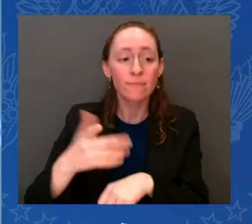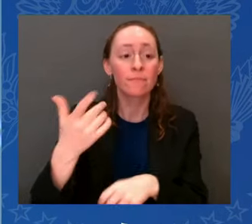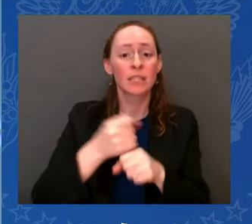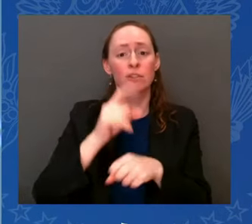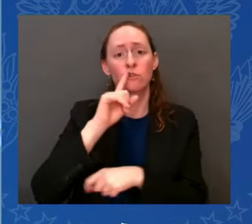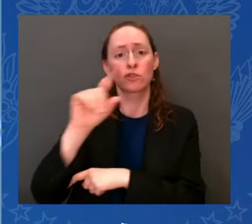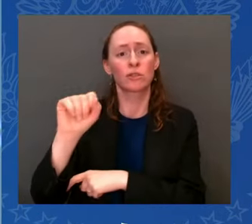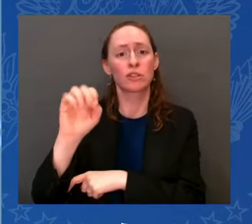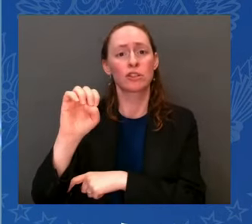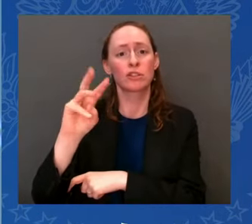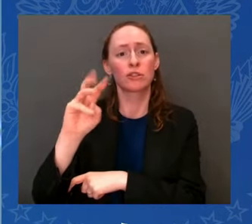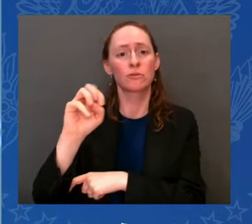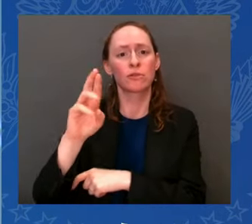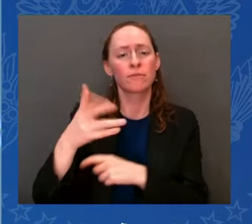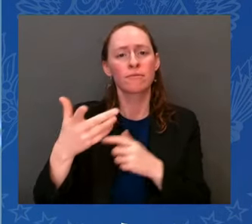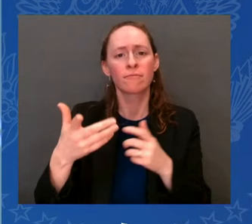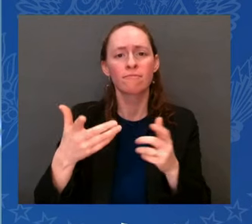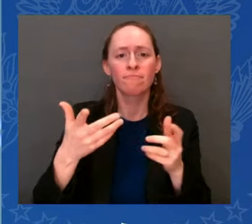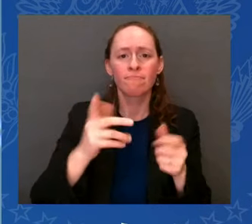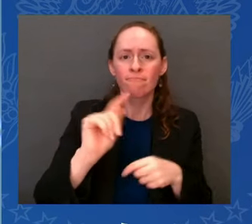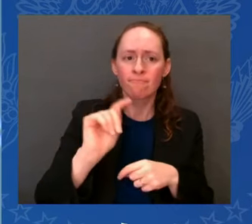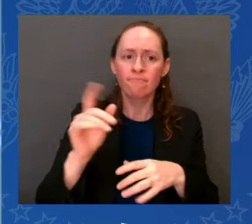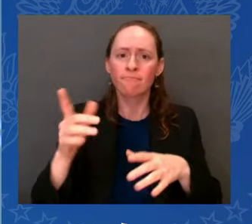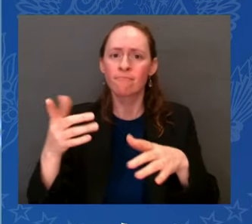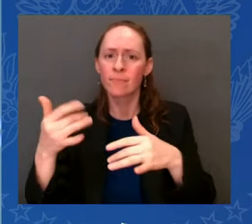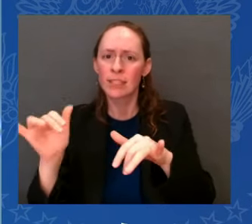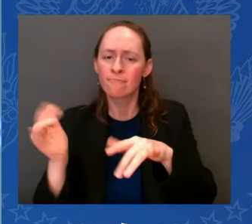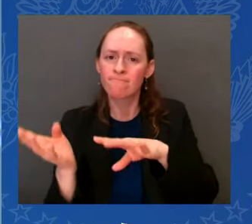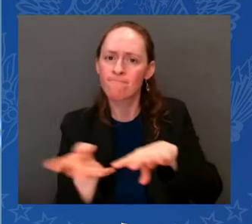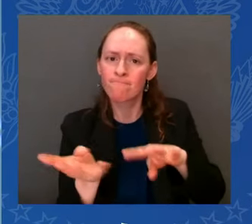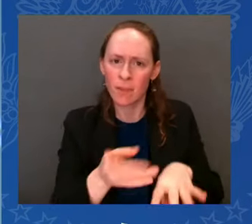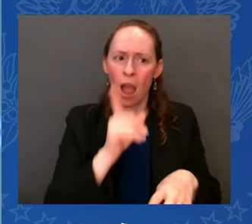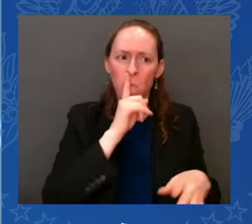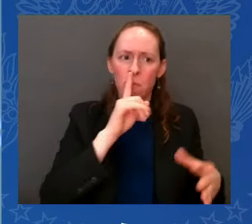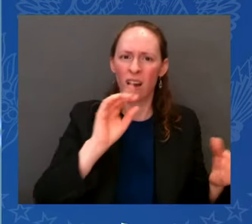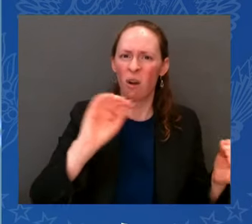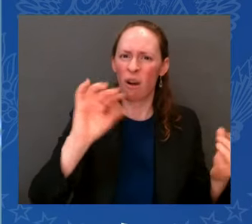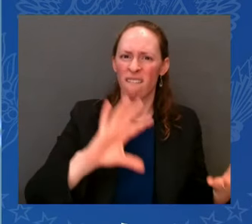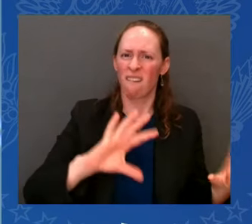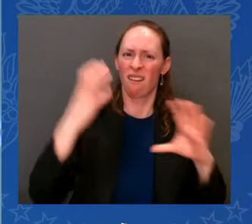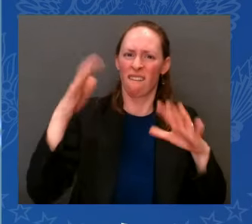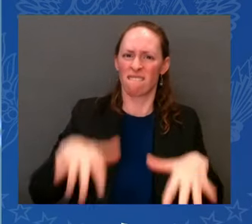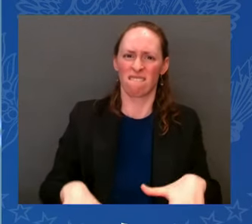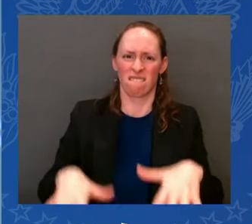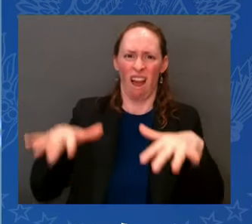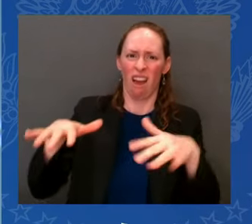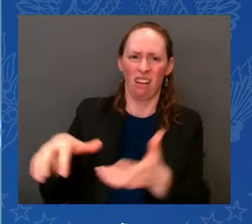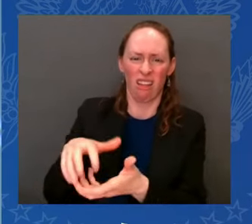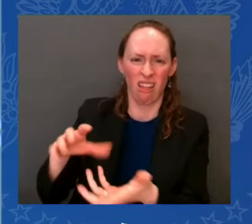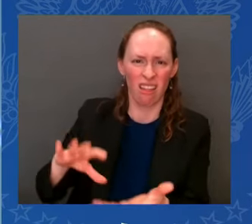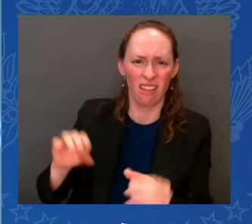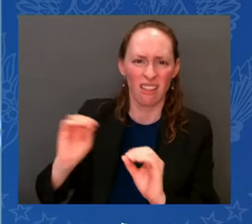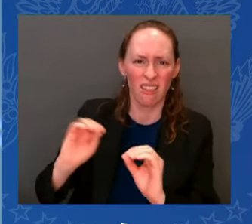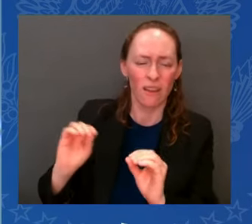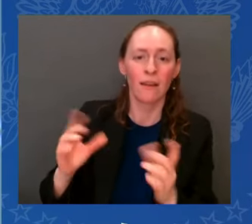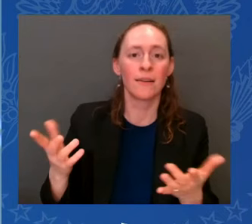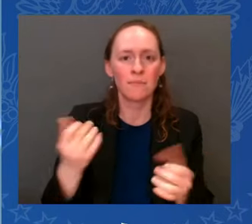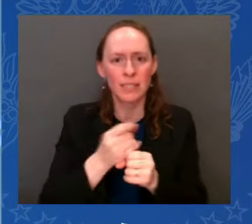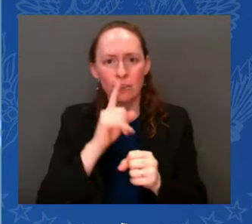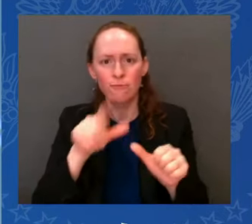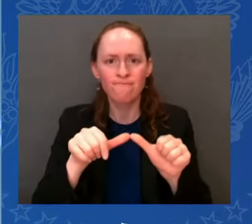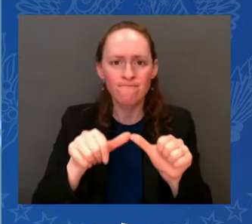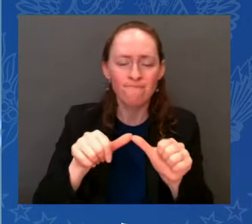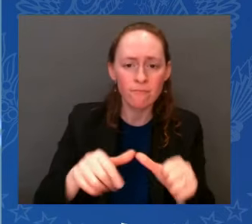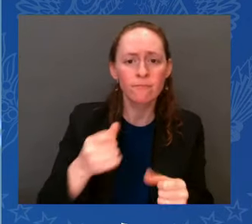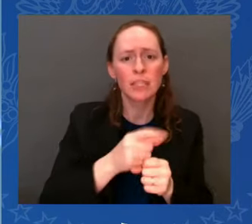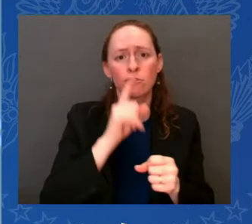that your communities are meeting the needs of growing and changing populations, that your residents have access to affordable housing, that you're